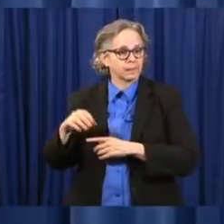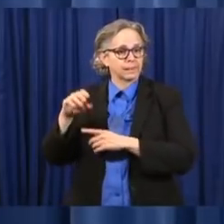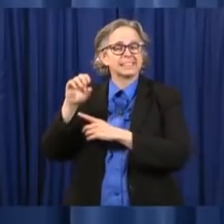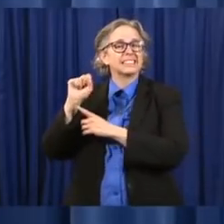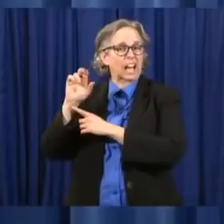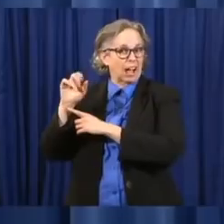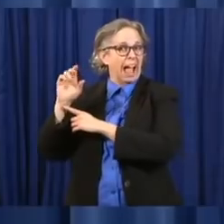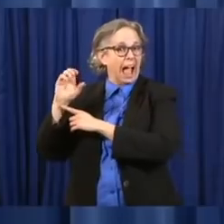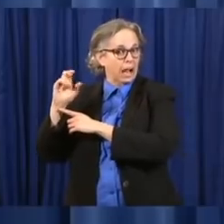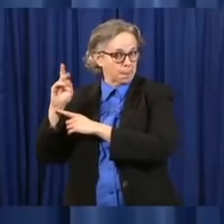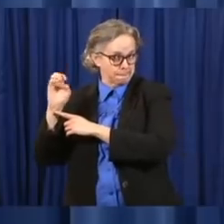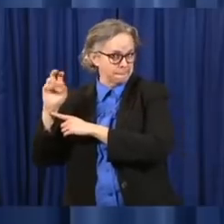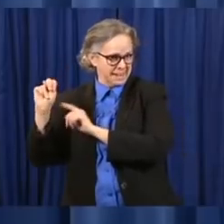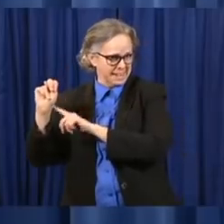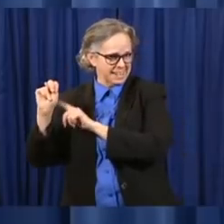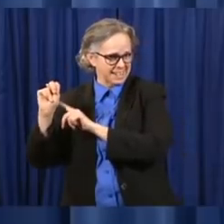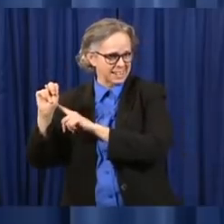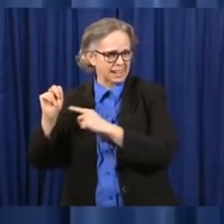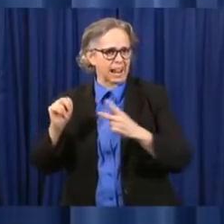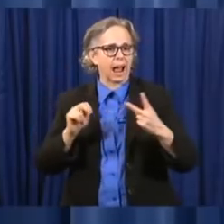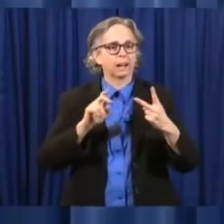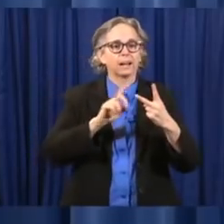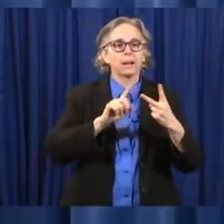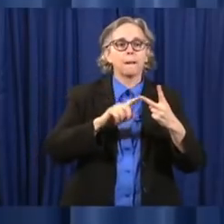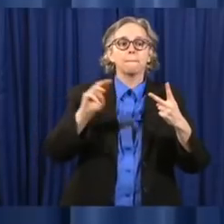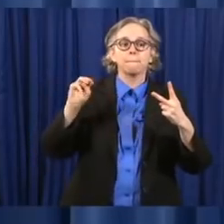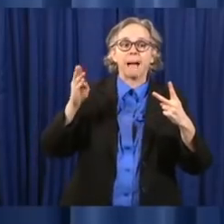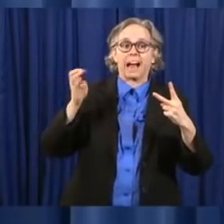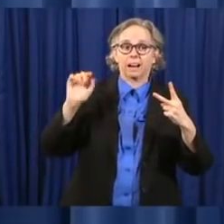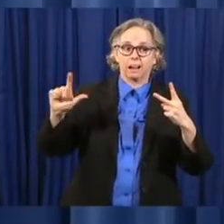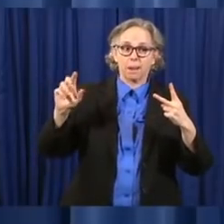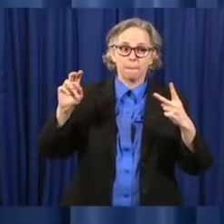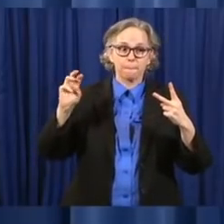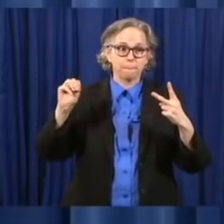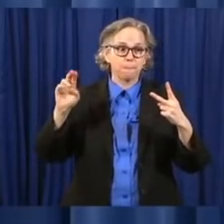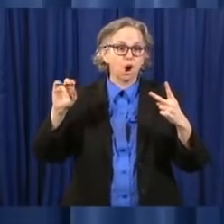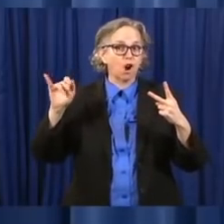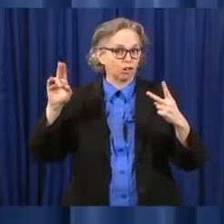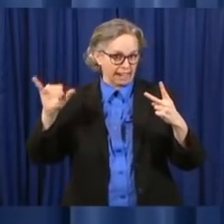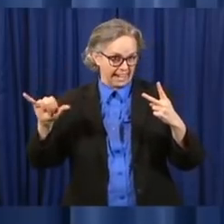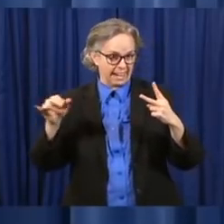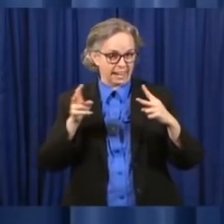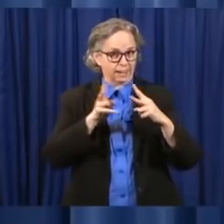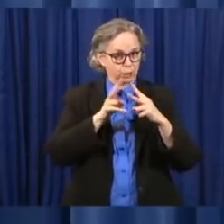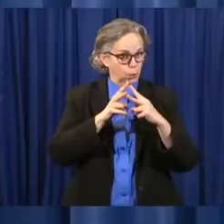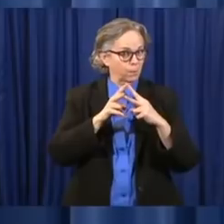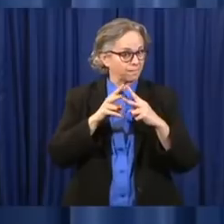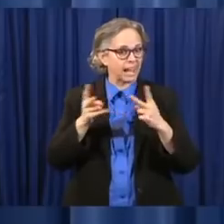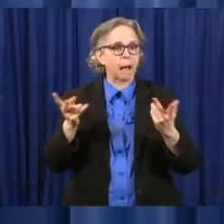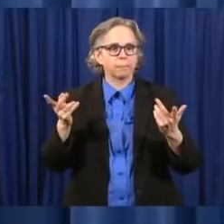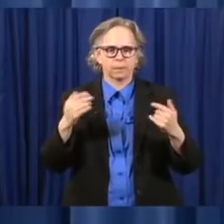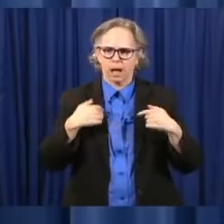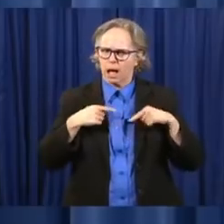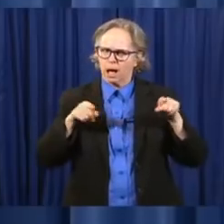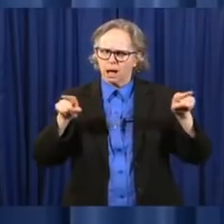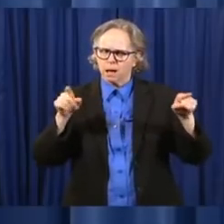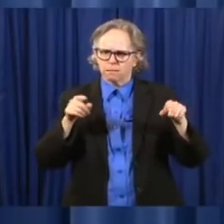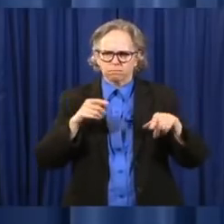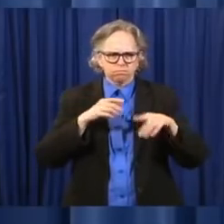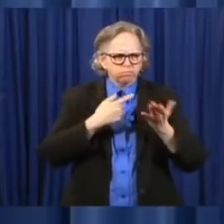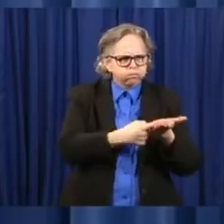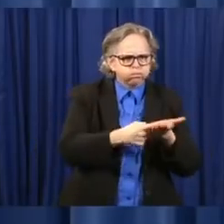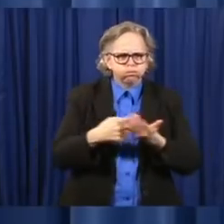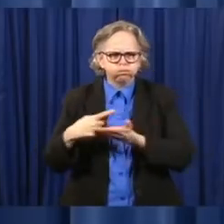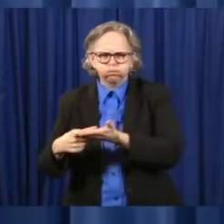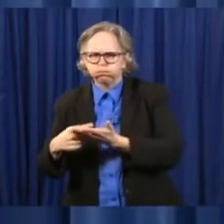Michael Murray, who graduated from with an undergraduate degree. They're two people I rely on every single day, and I will give them a shout